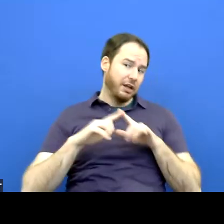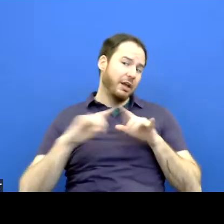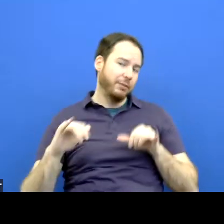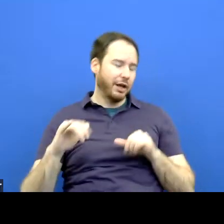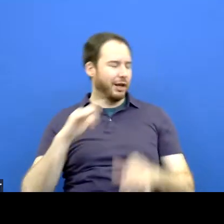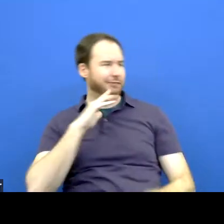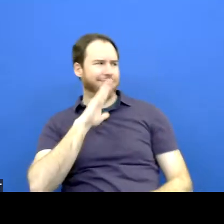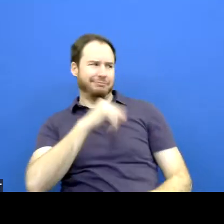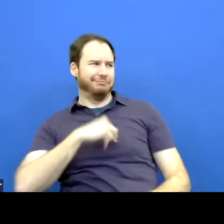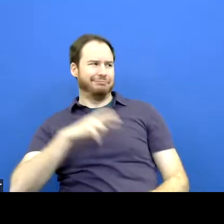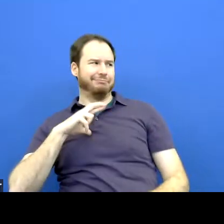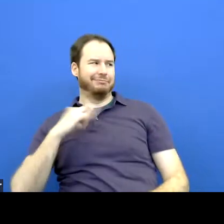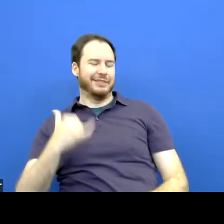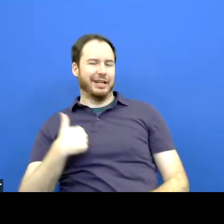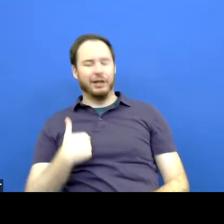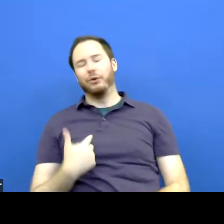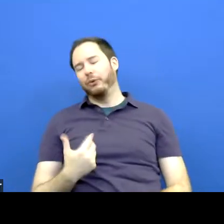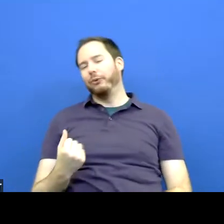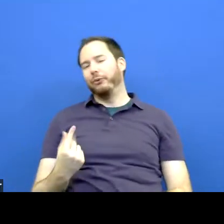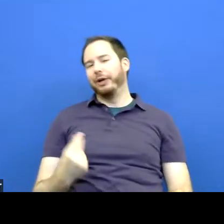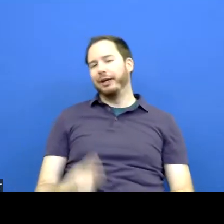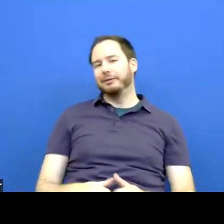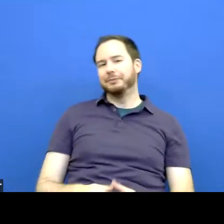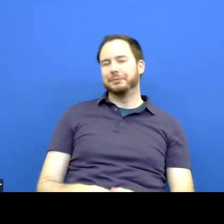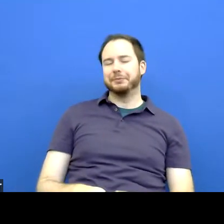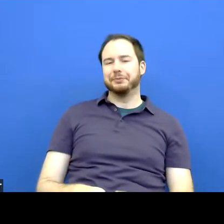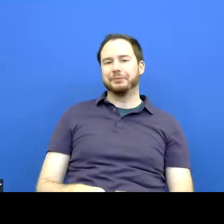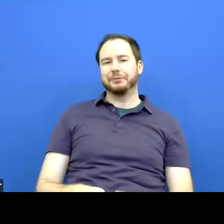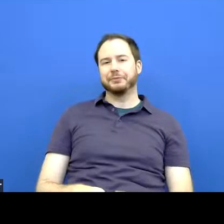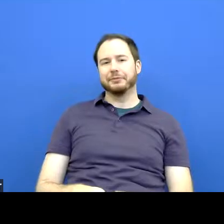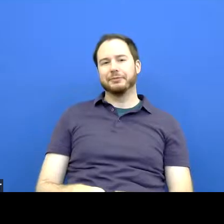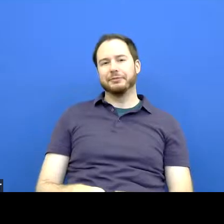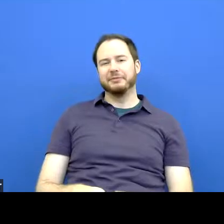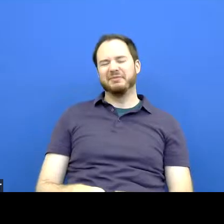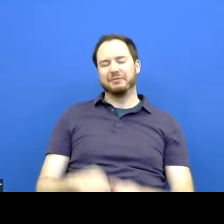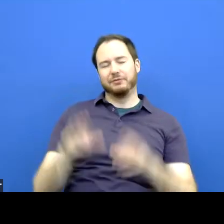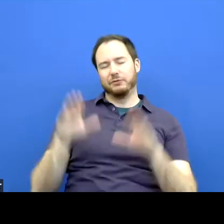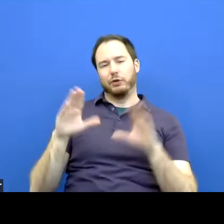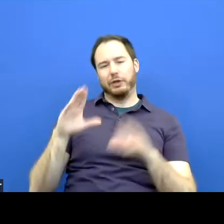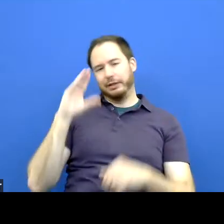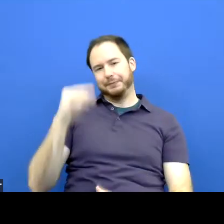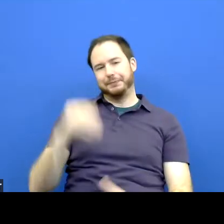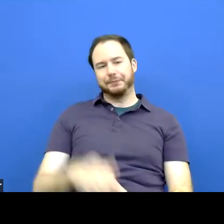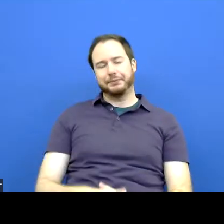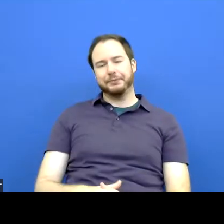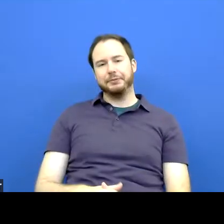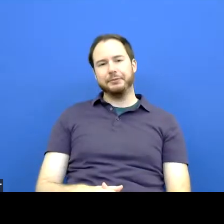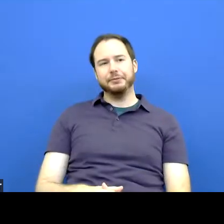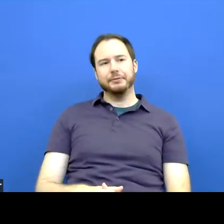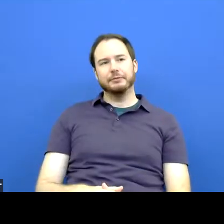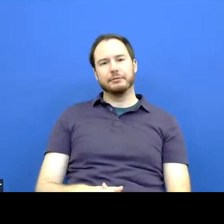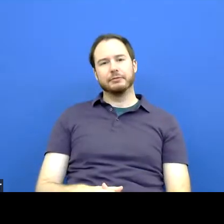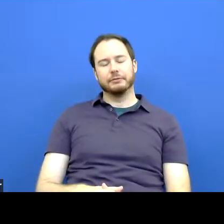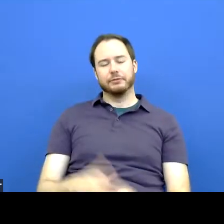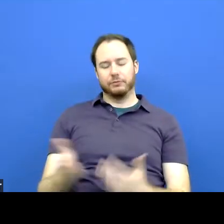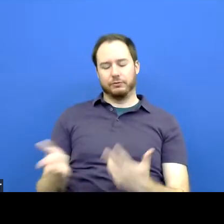part in it. So, yeah, he's a very great guy. Just love working with him. So, go ahead,